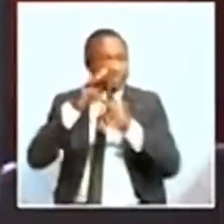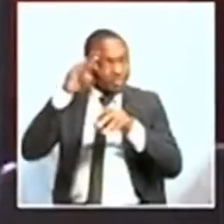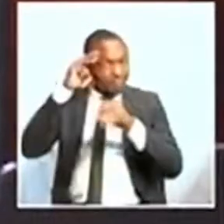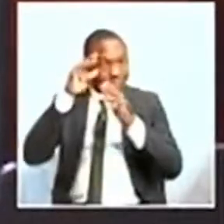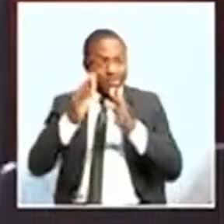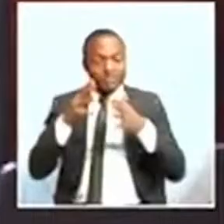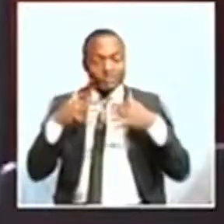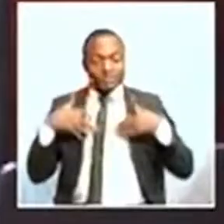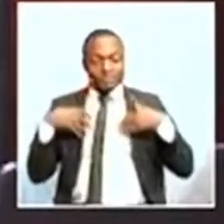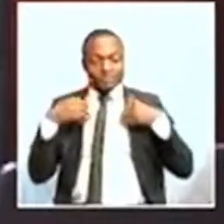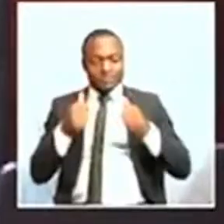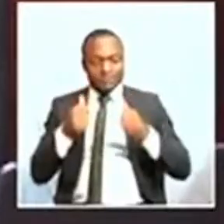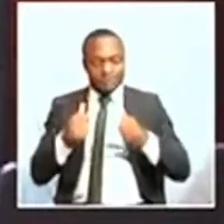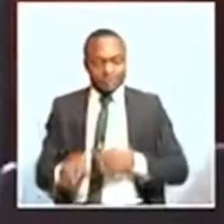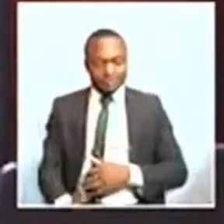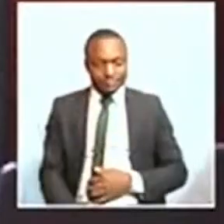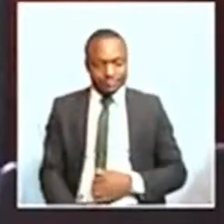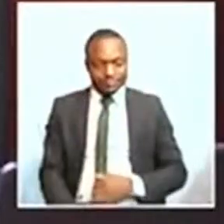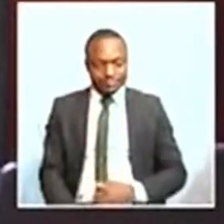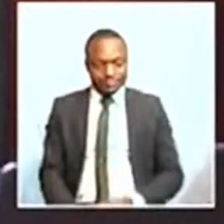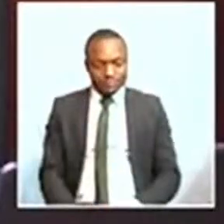Health.